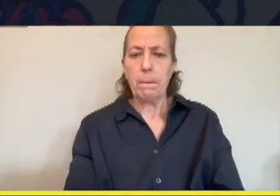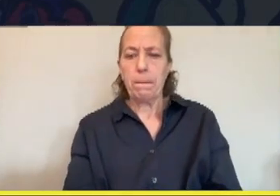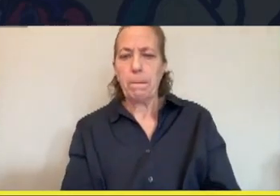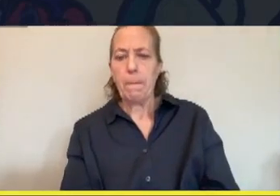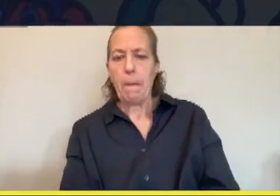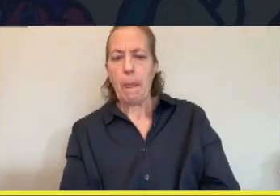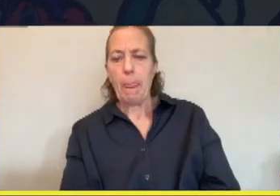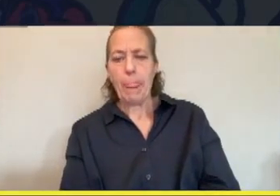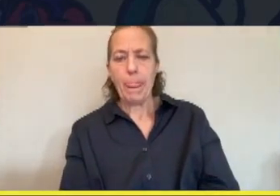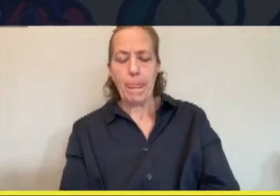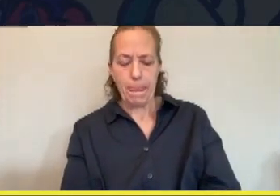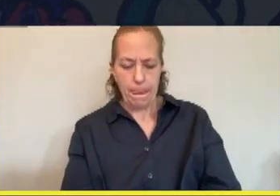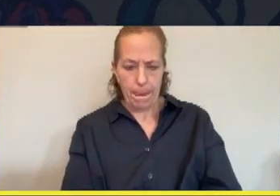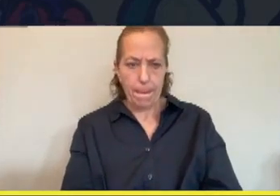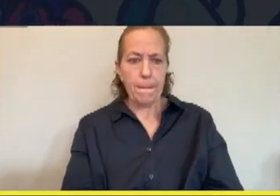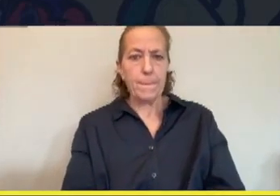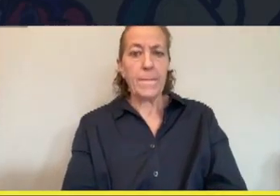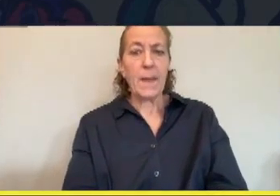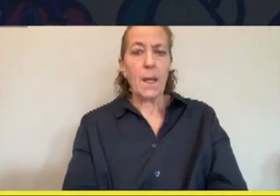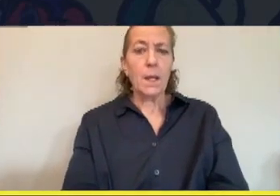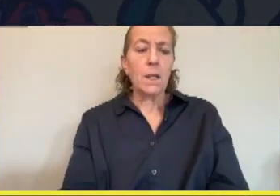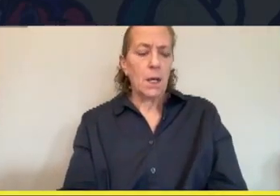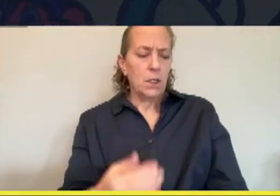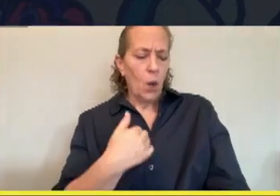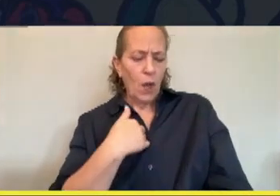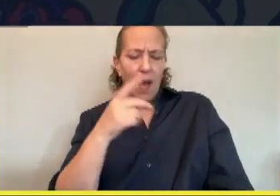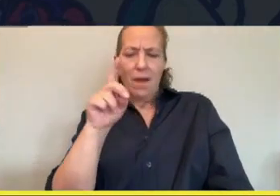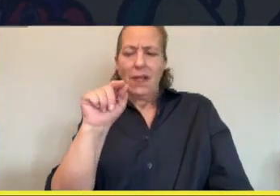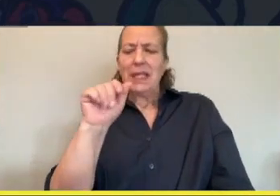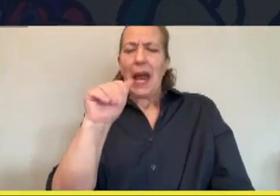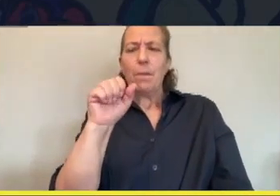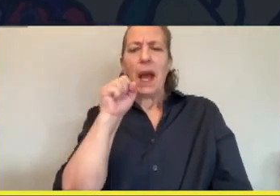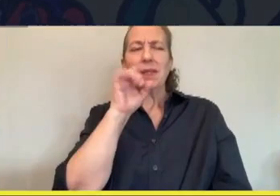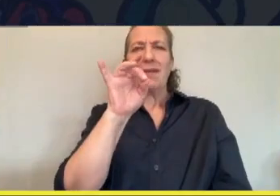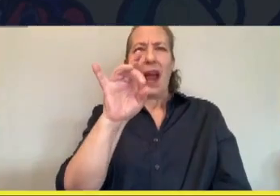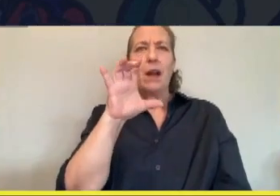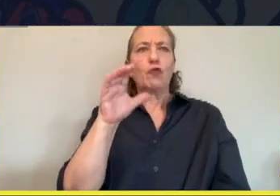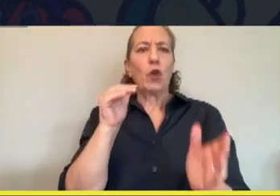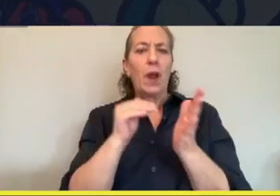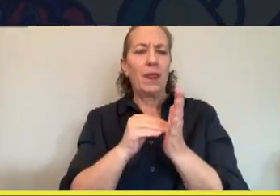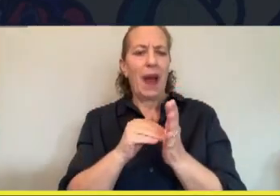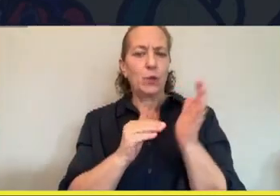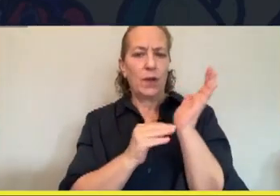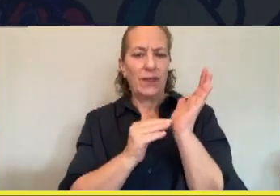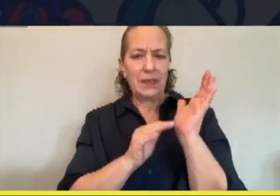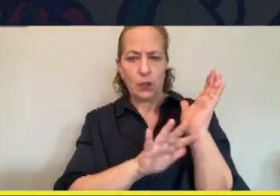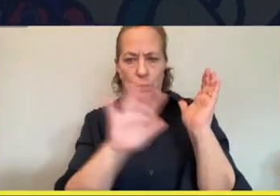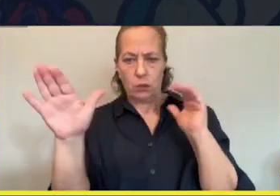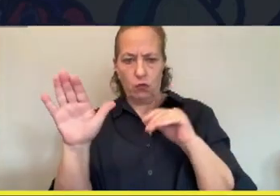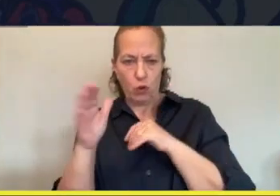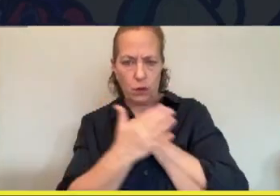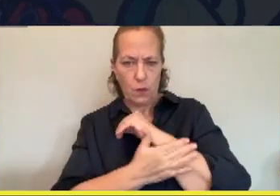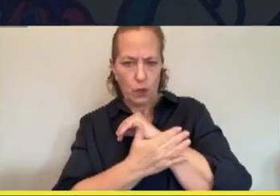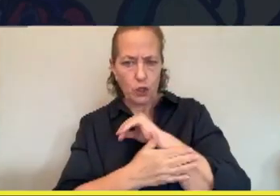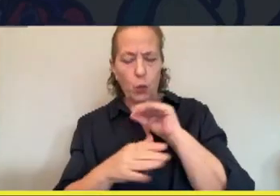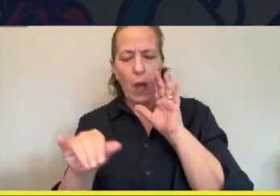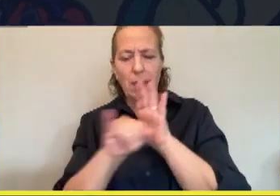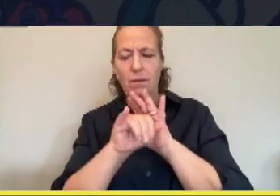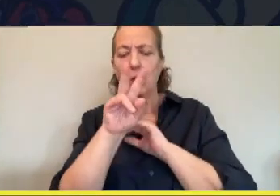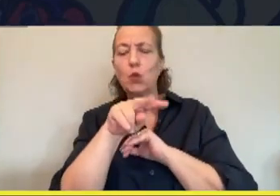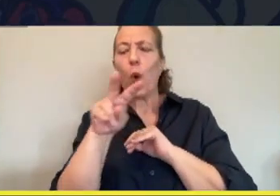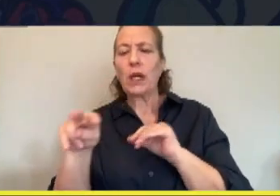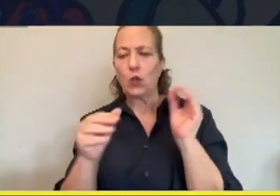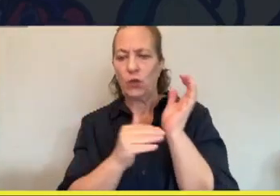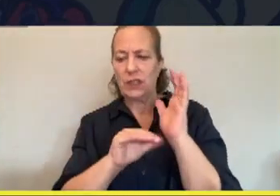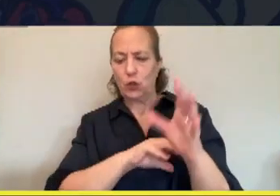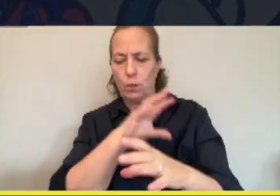So from a database of more than 800,000 physicians licensed nationwide, we identified 22 physicians to participate in